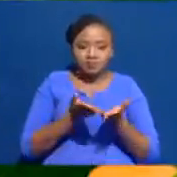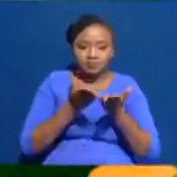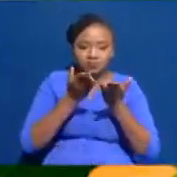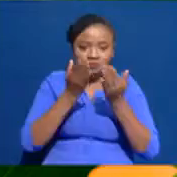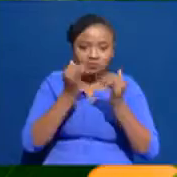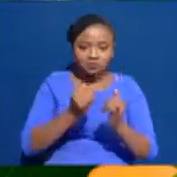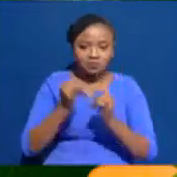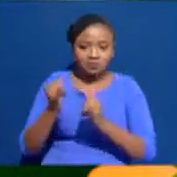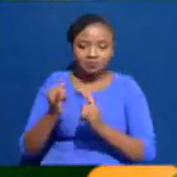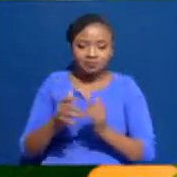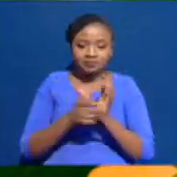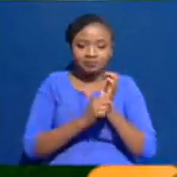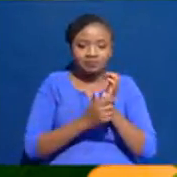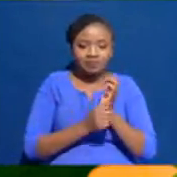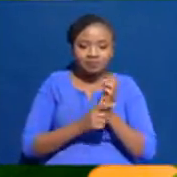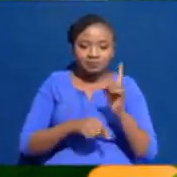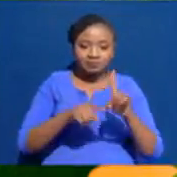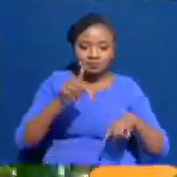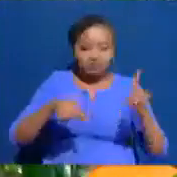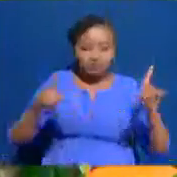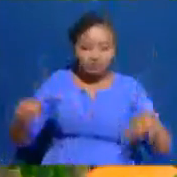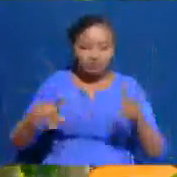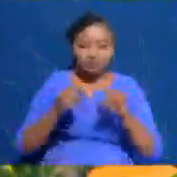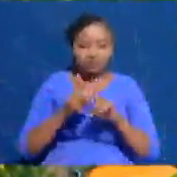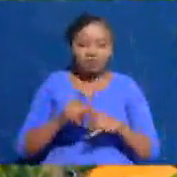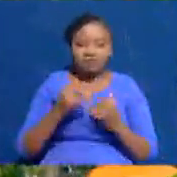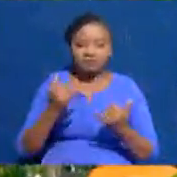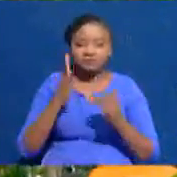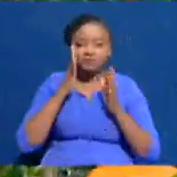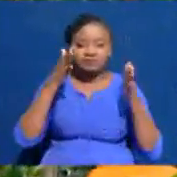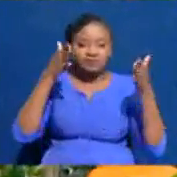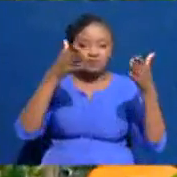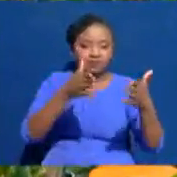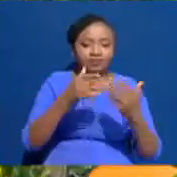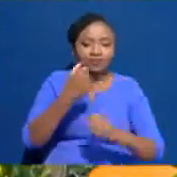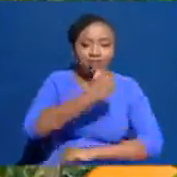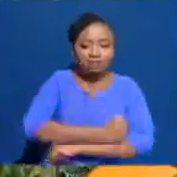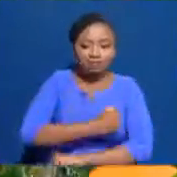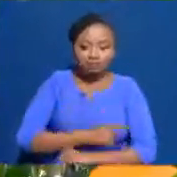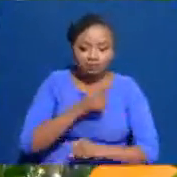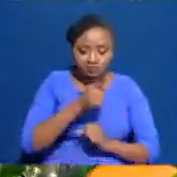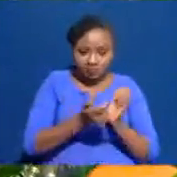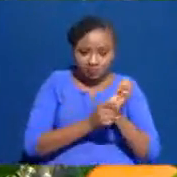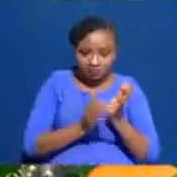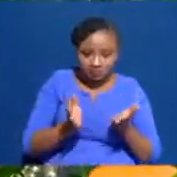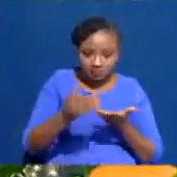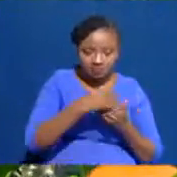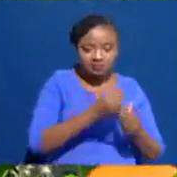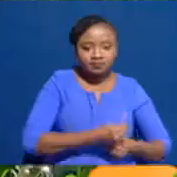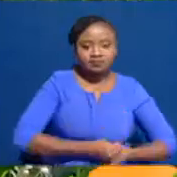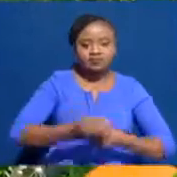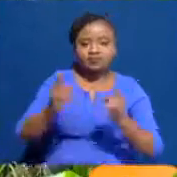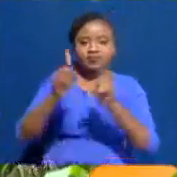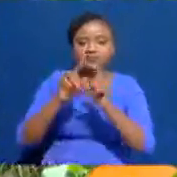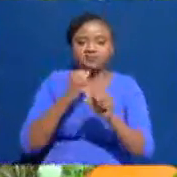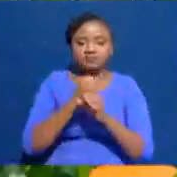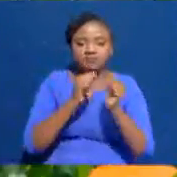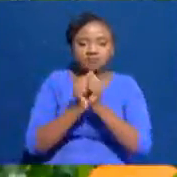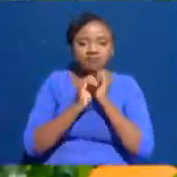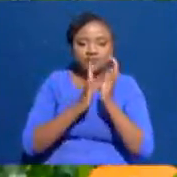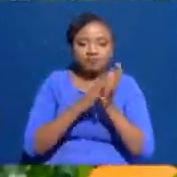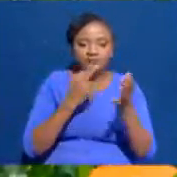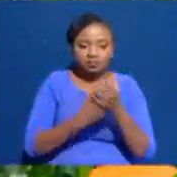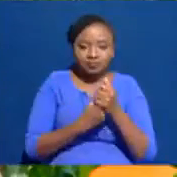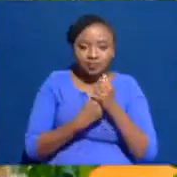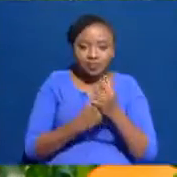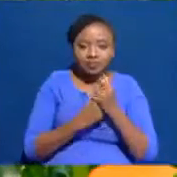farm. She is currently targeting learning institutions with the crop. With the help of the partners and they bought